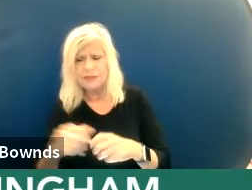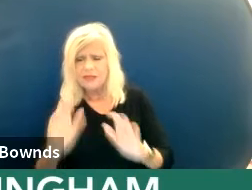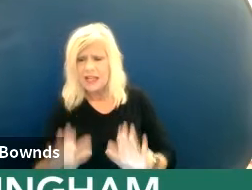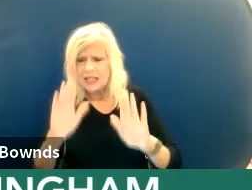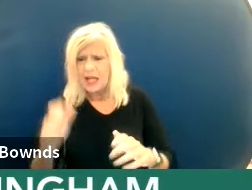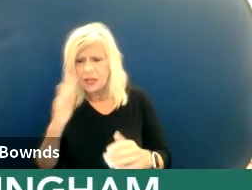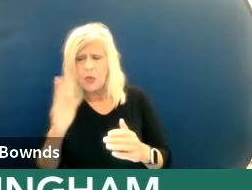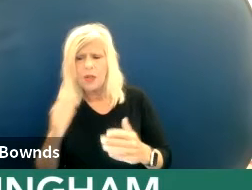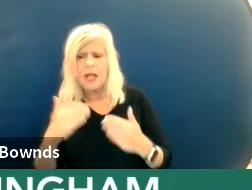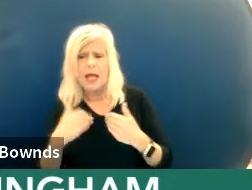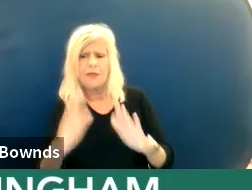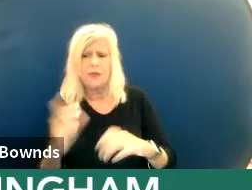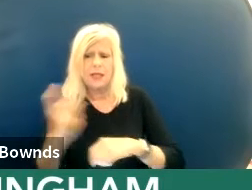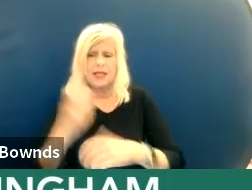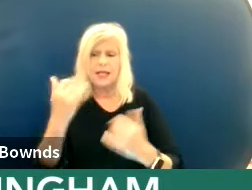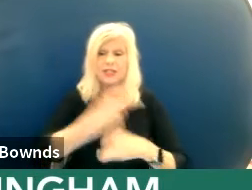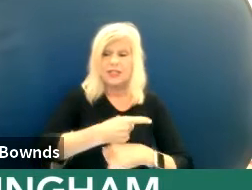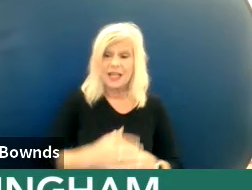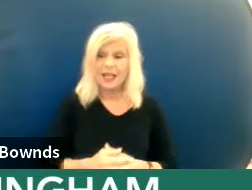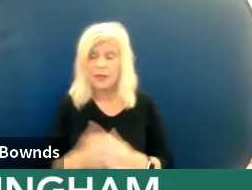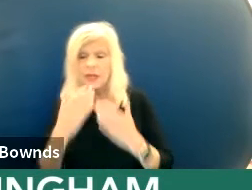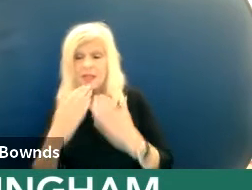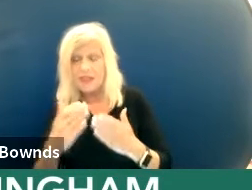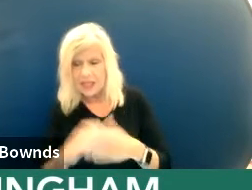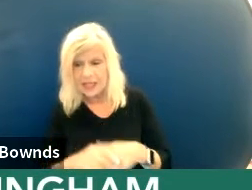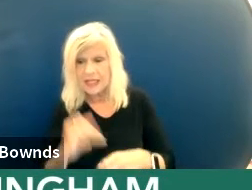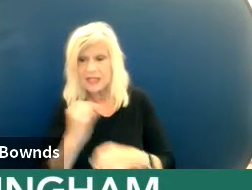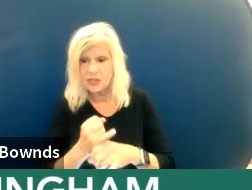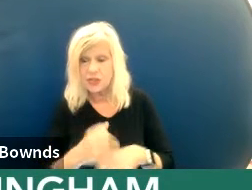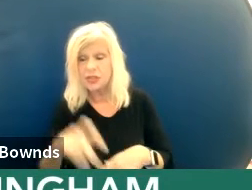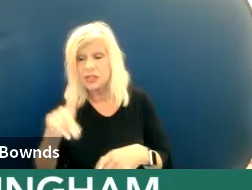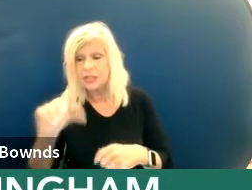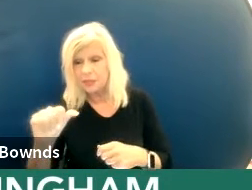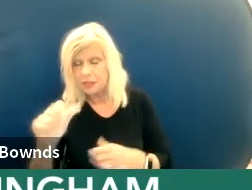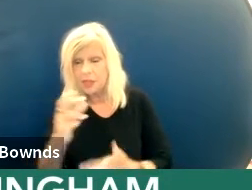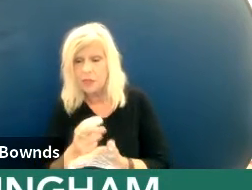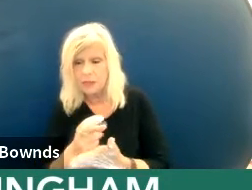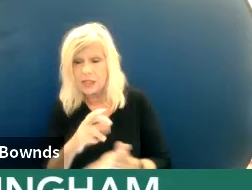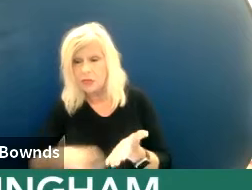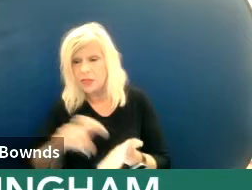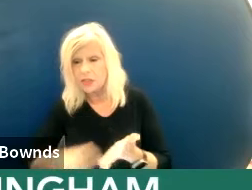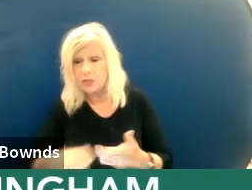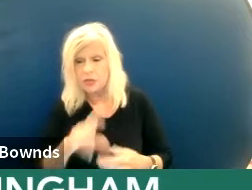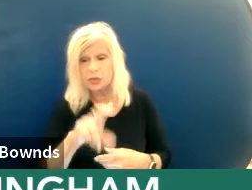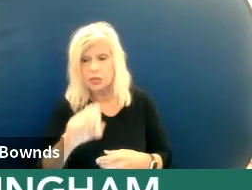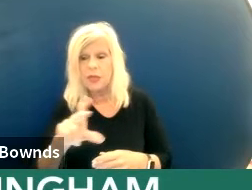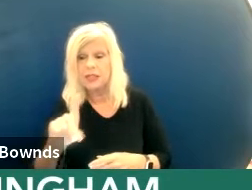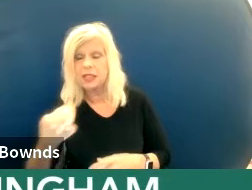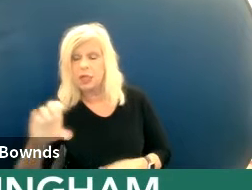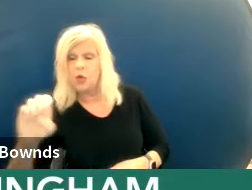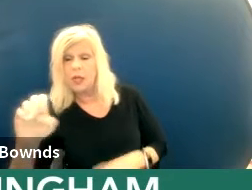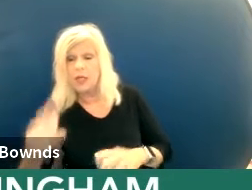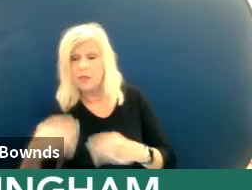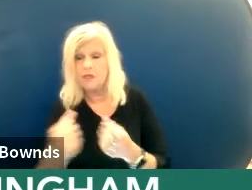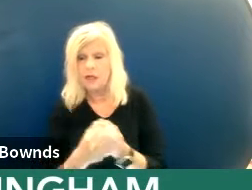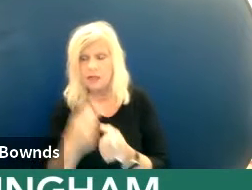day today. I also want to thank the Institute on Disability Rehabilitation Research and the U.S. Department of Education, who provide support